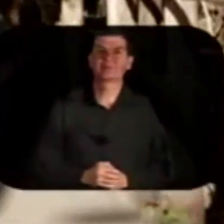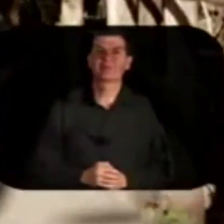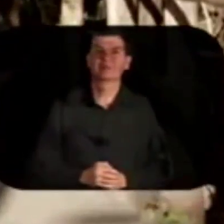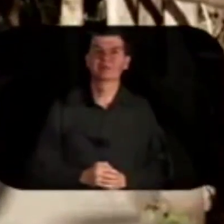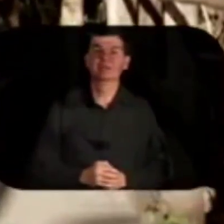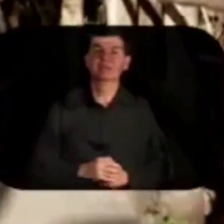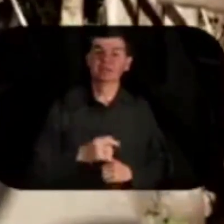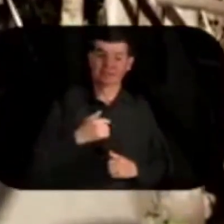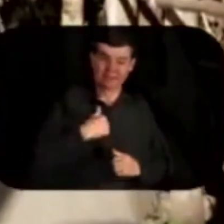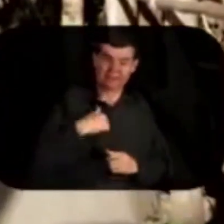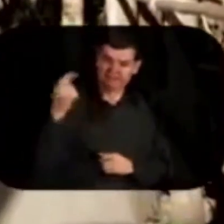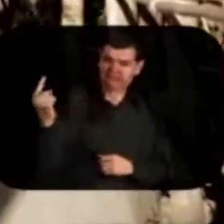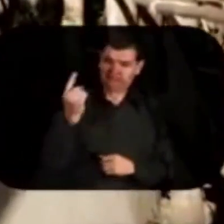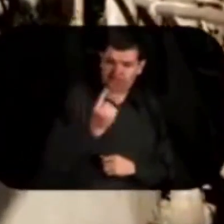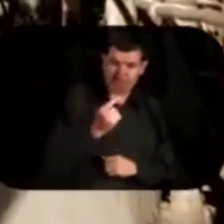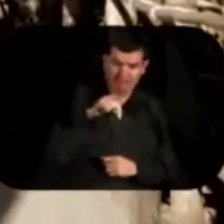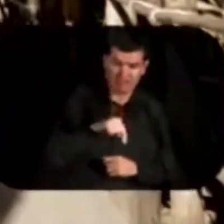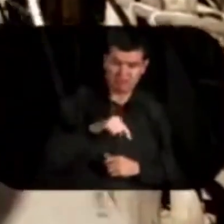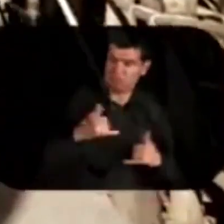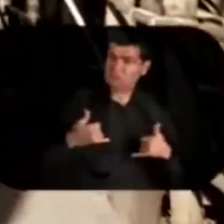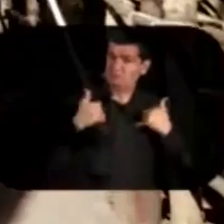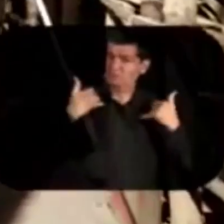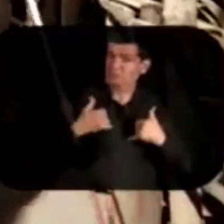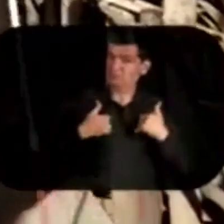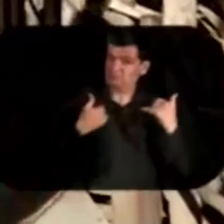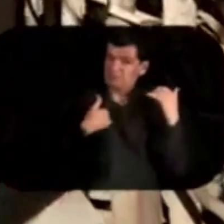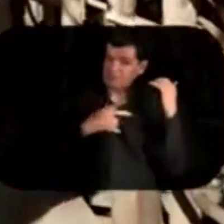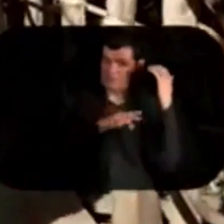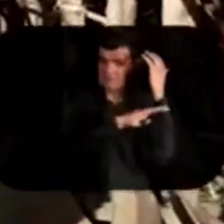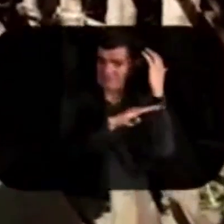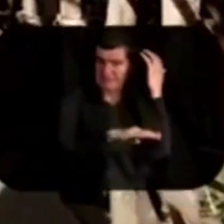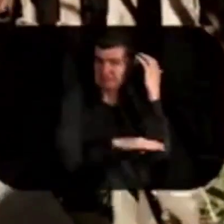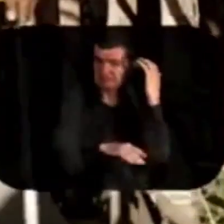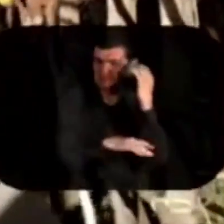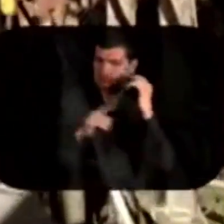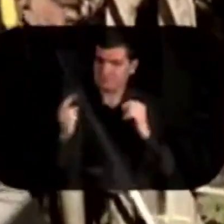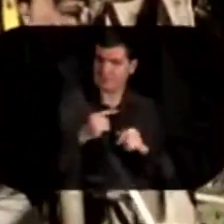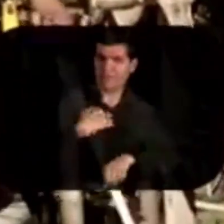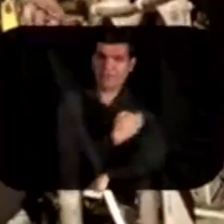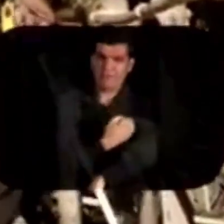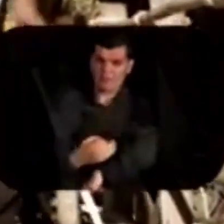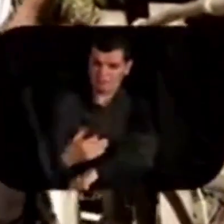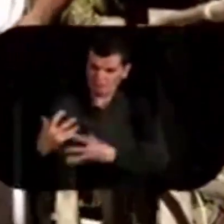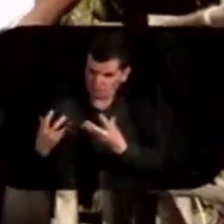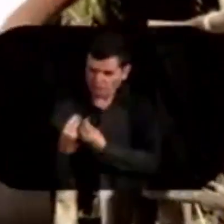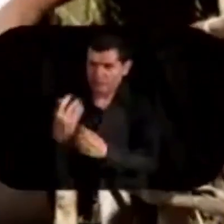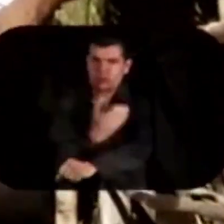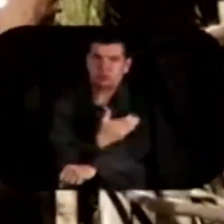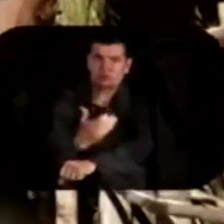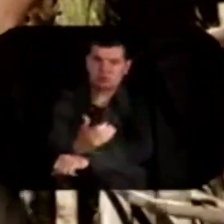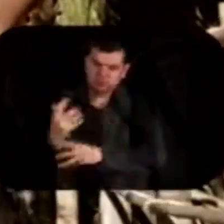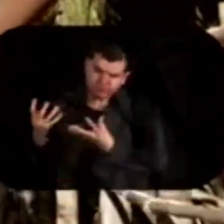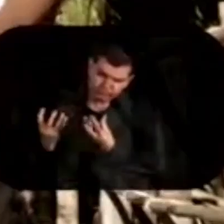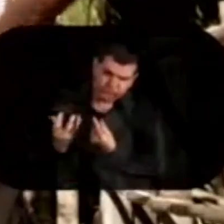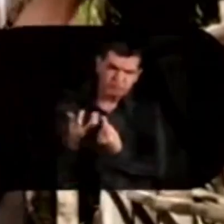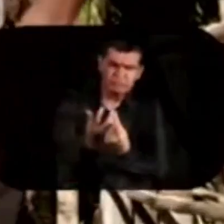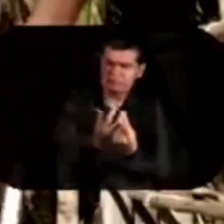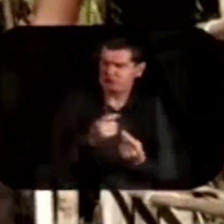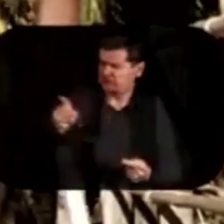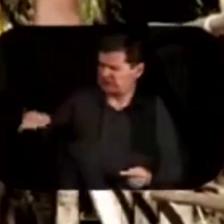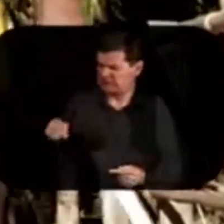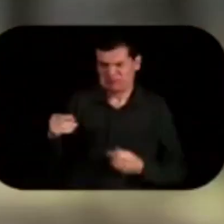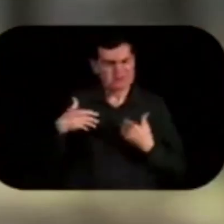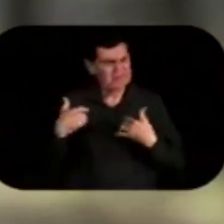see anymore. Mariano came to Piña Palmera as a young boy. His family came here to accompany